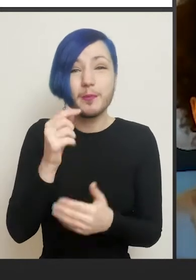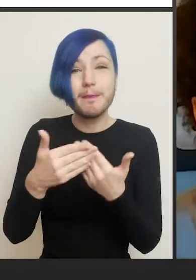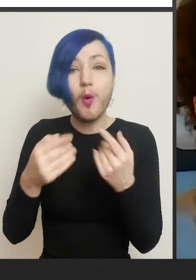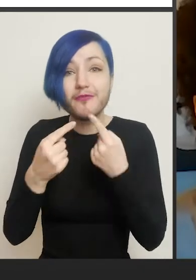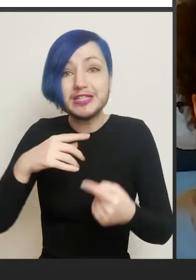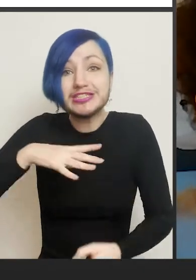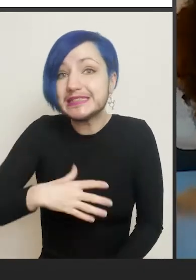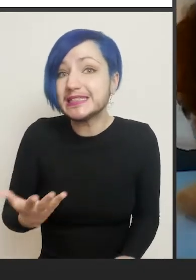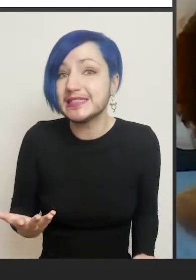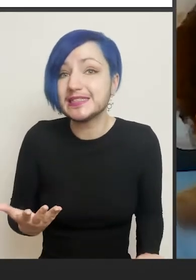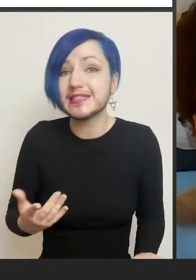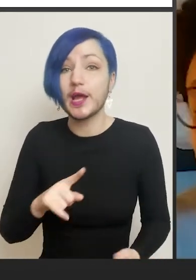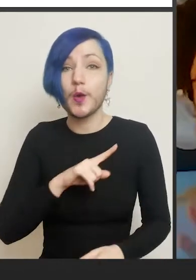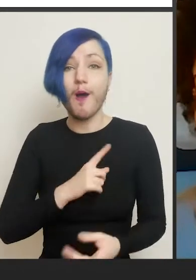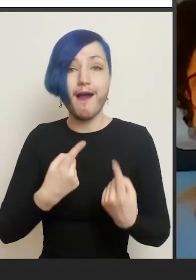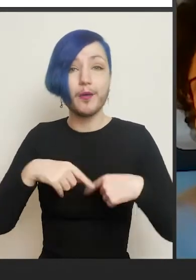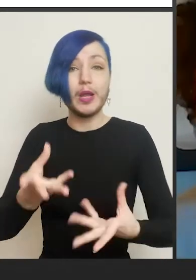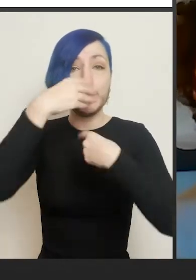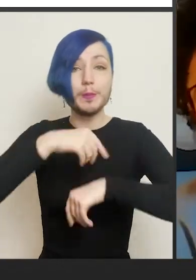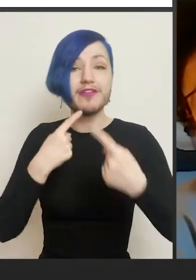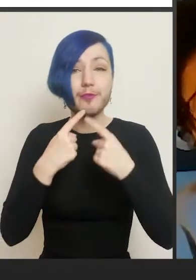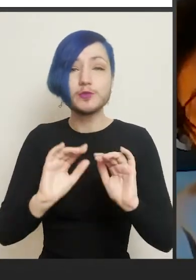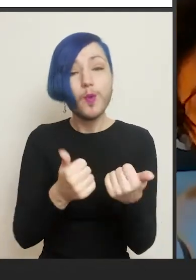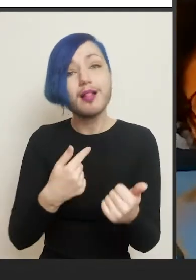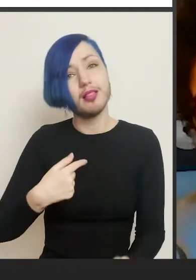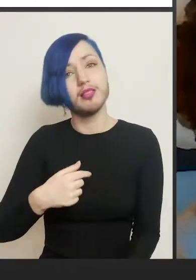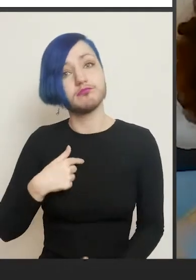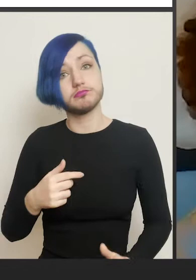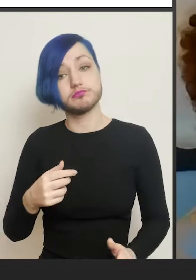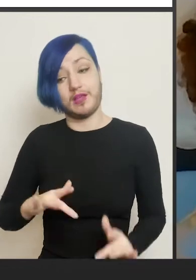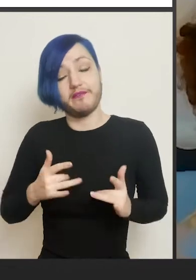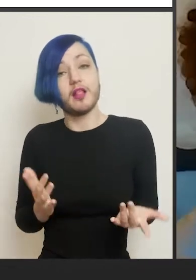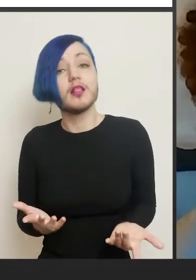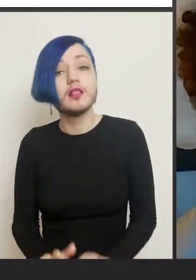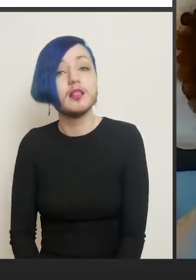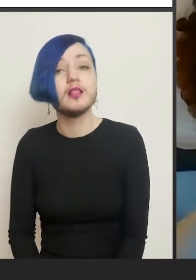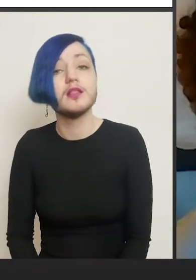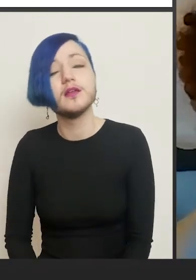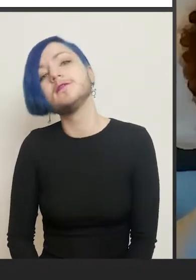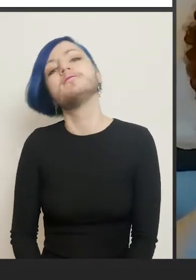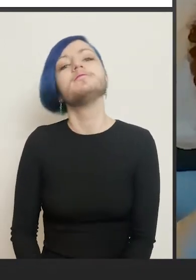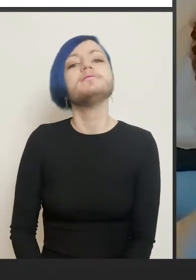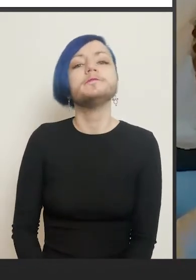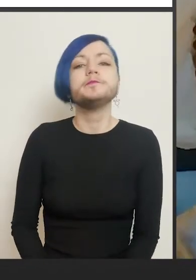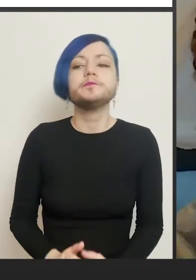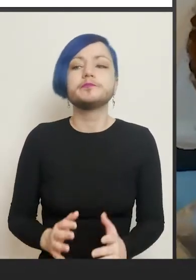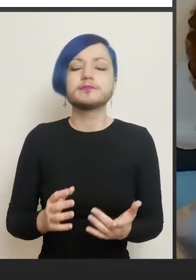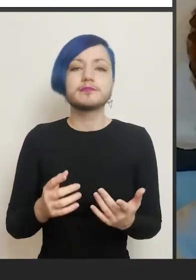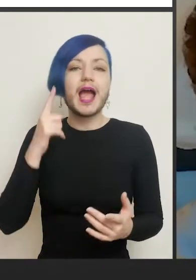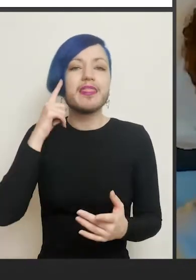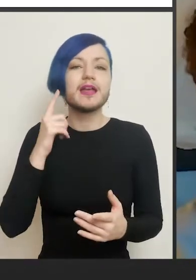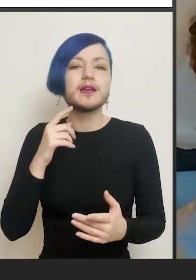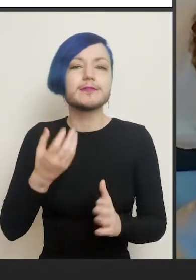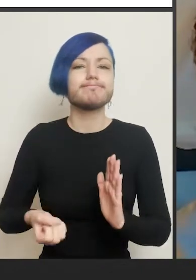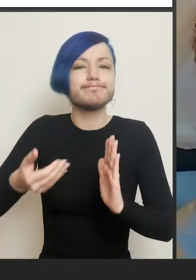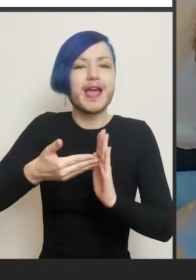little bit more information, because we digest information really well, I think. And there is an